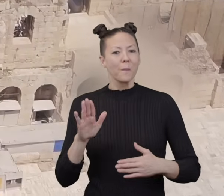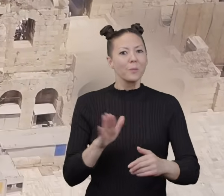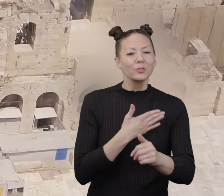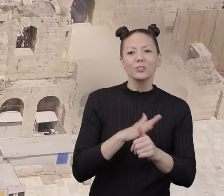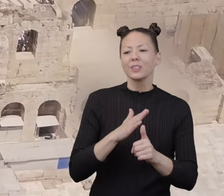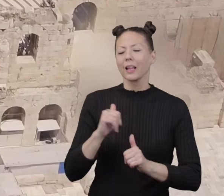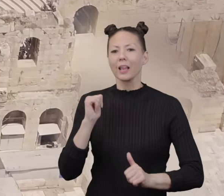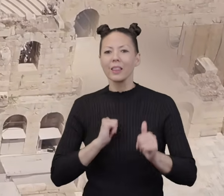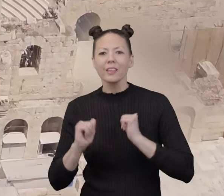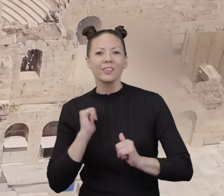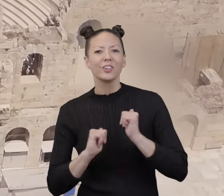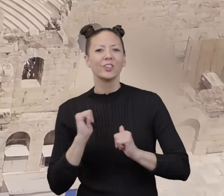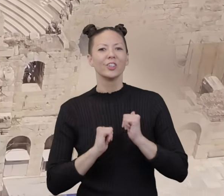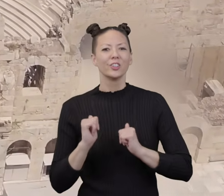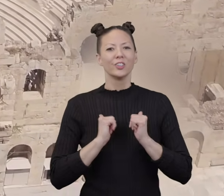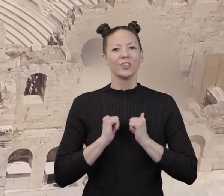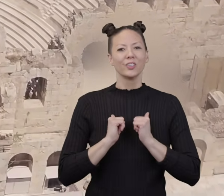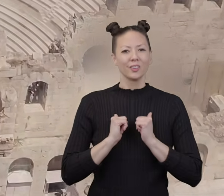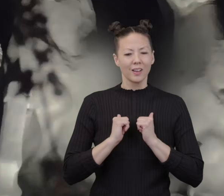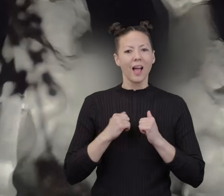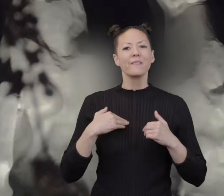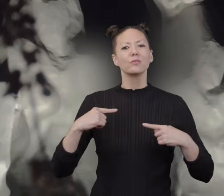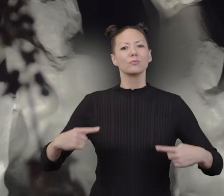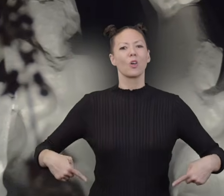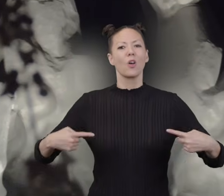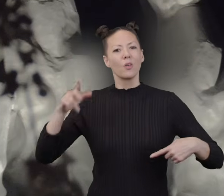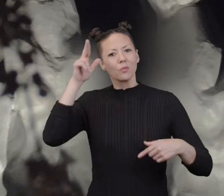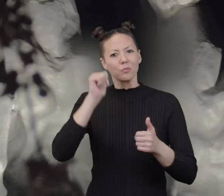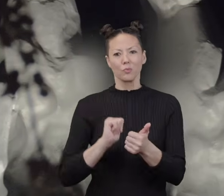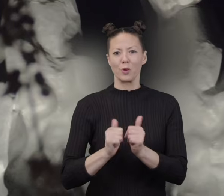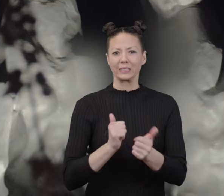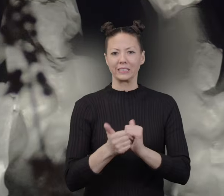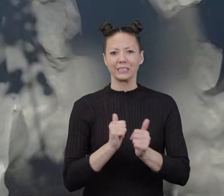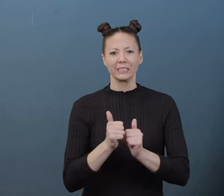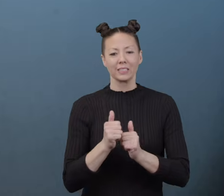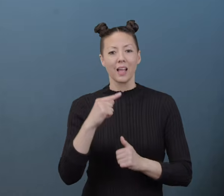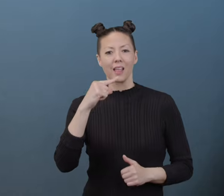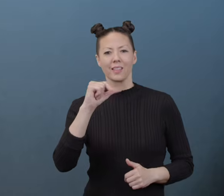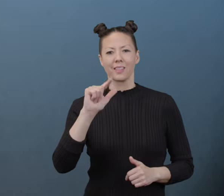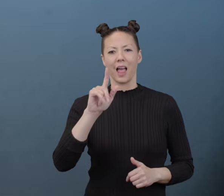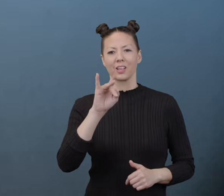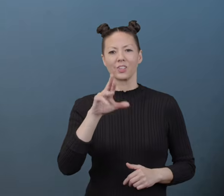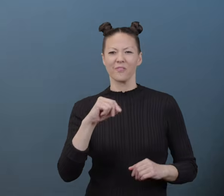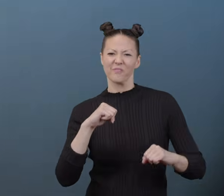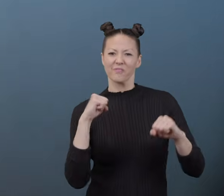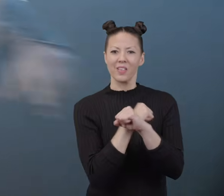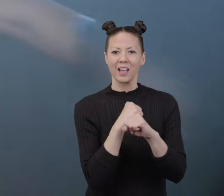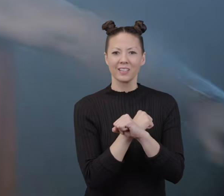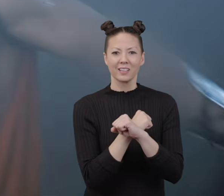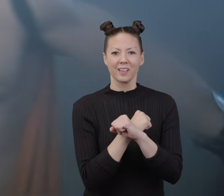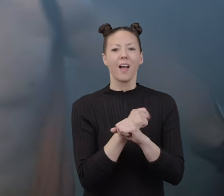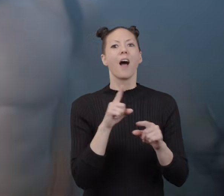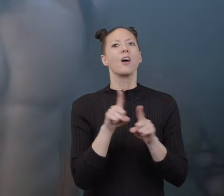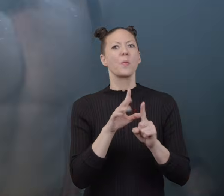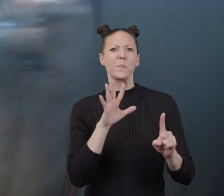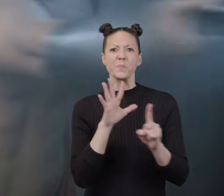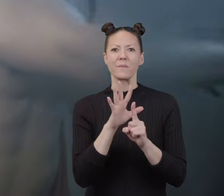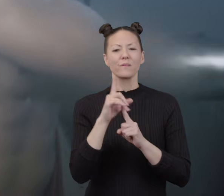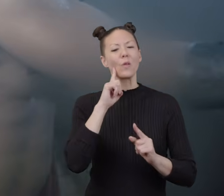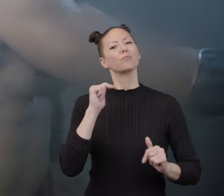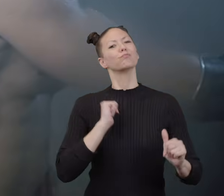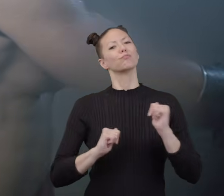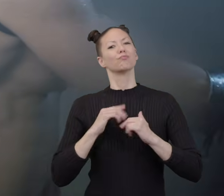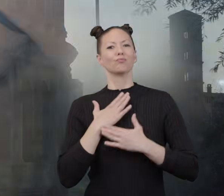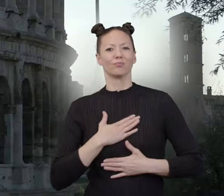were musical and theatrical performances, and chariot races. Gladiator fights were also a popular form of